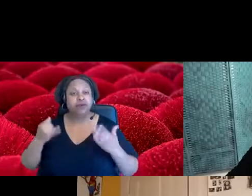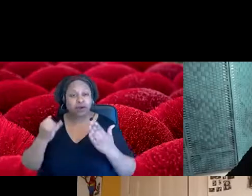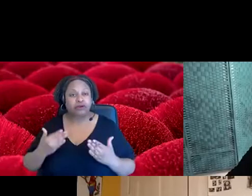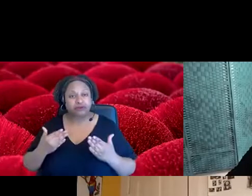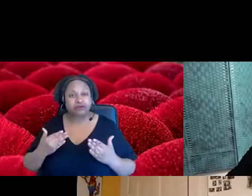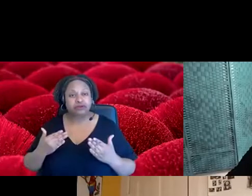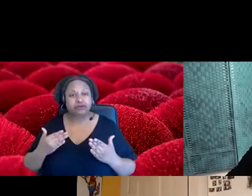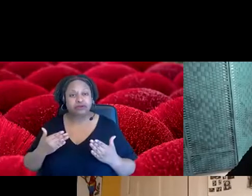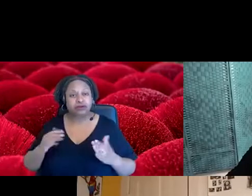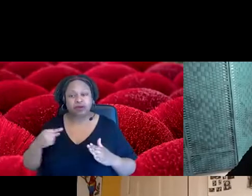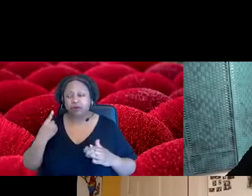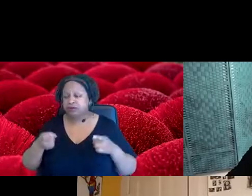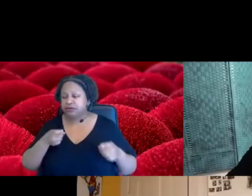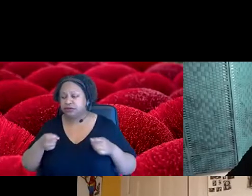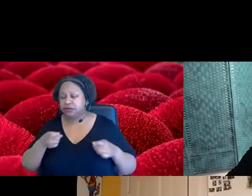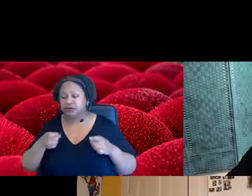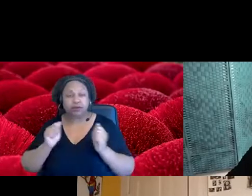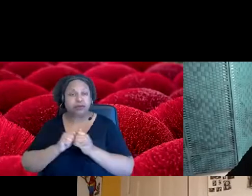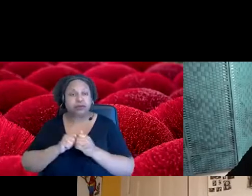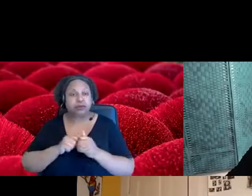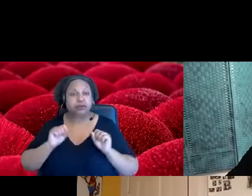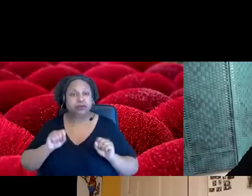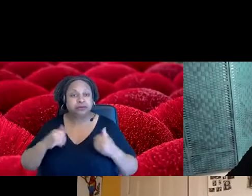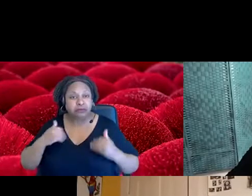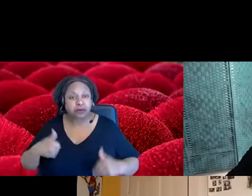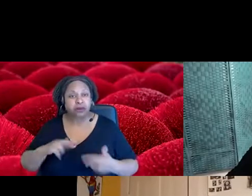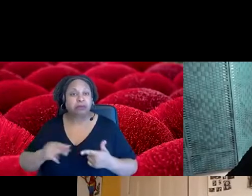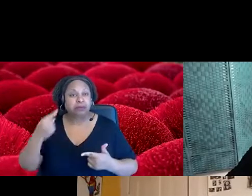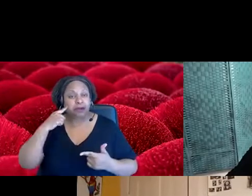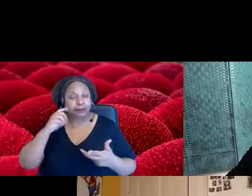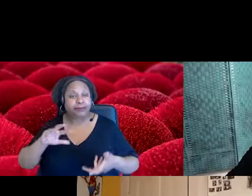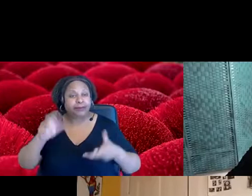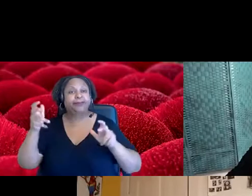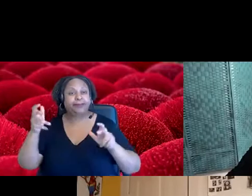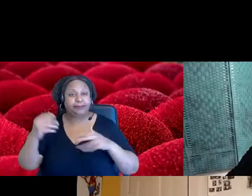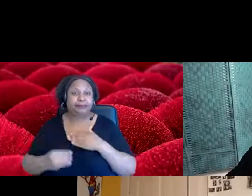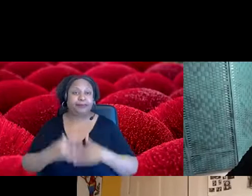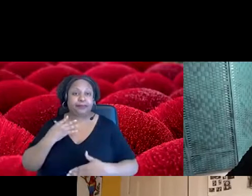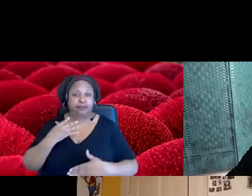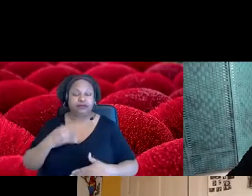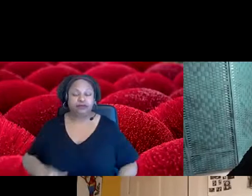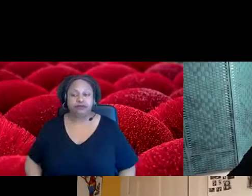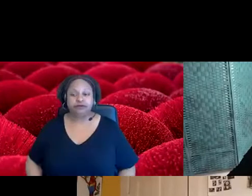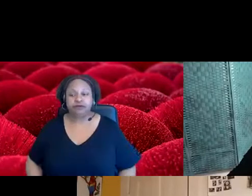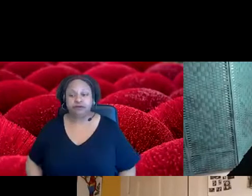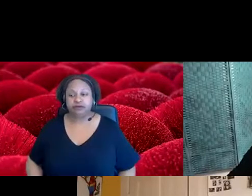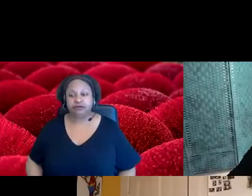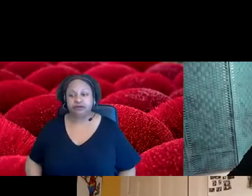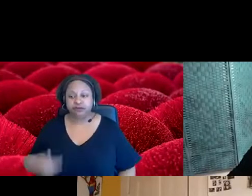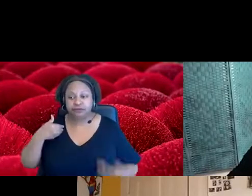minds, you know, bad things are going to happen. So, you know, we're responding to that. We're